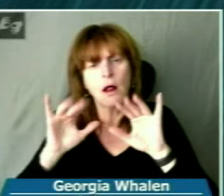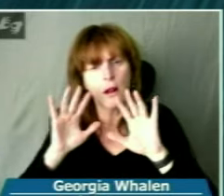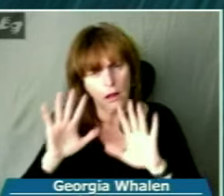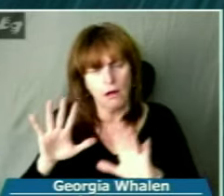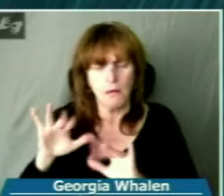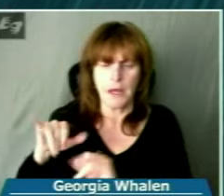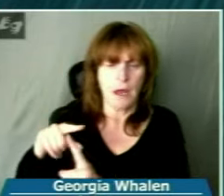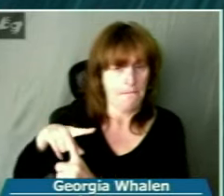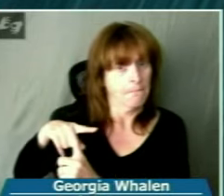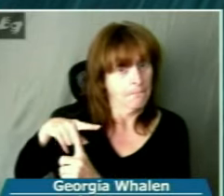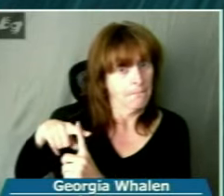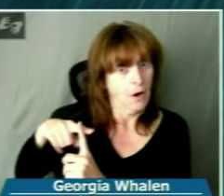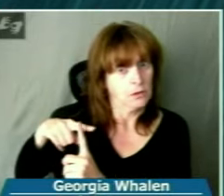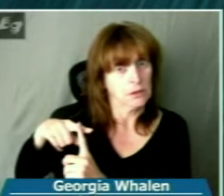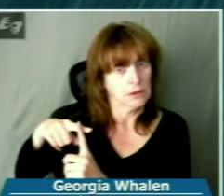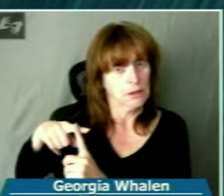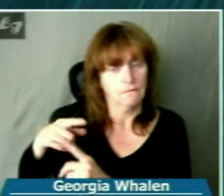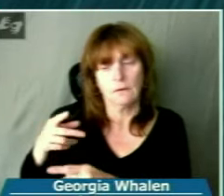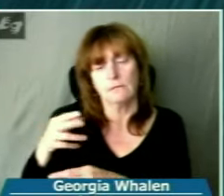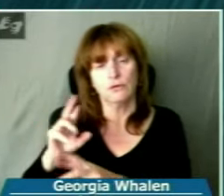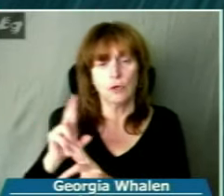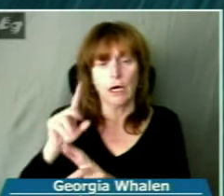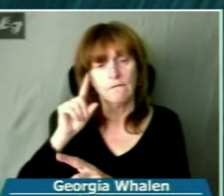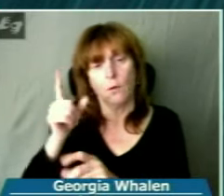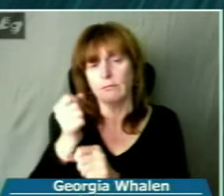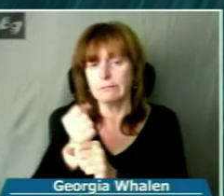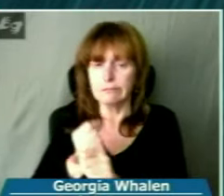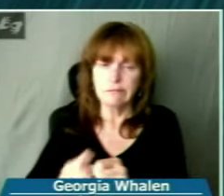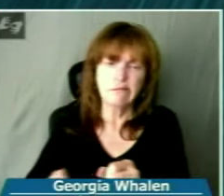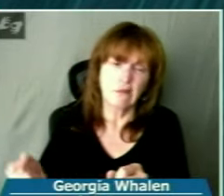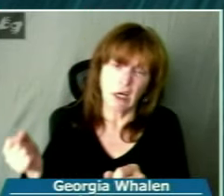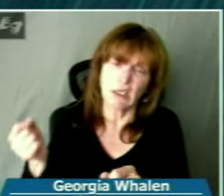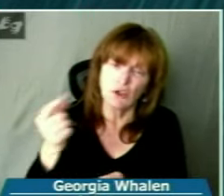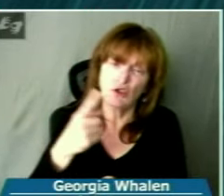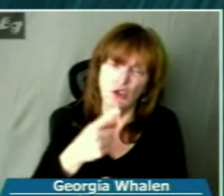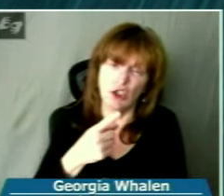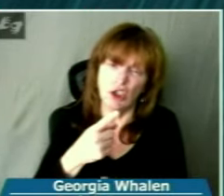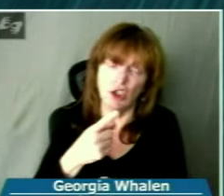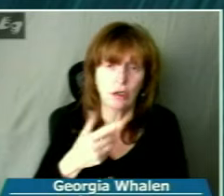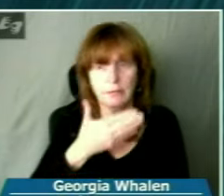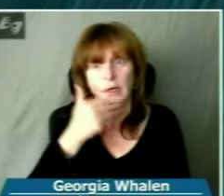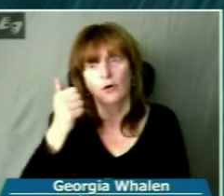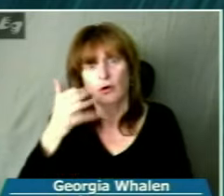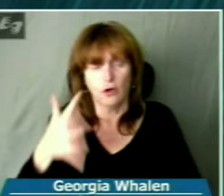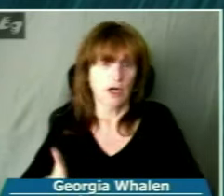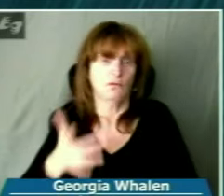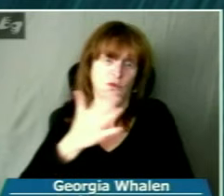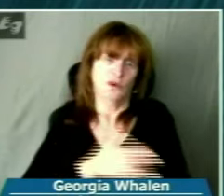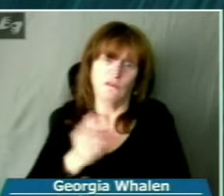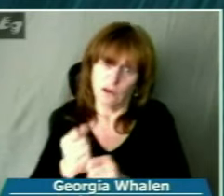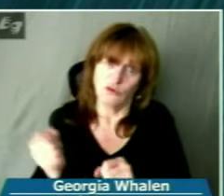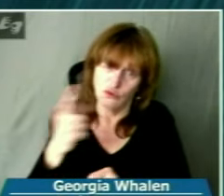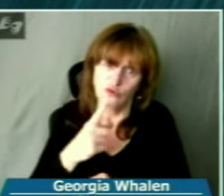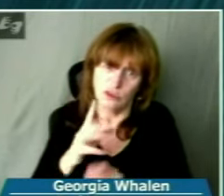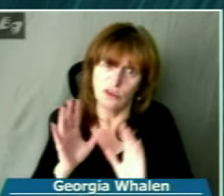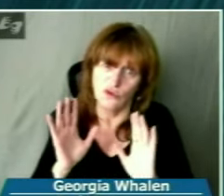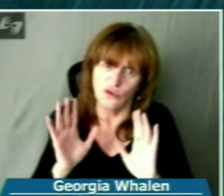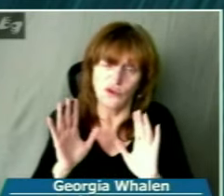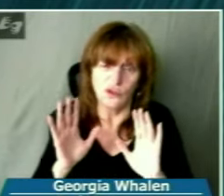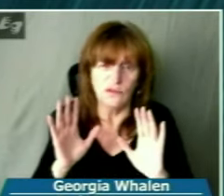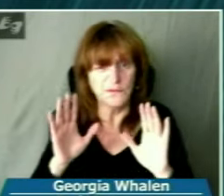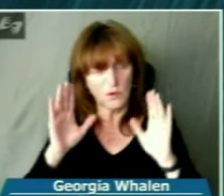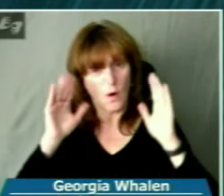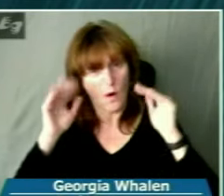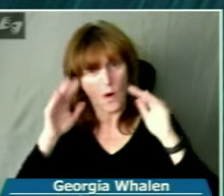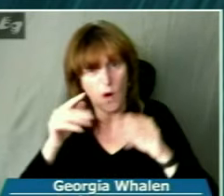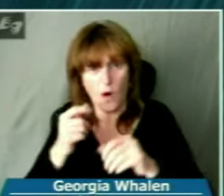hopefully be back in business in a better state of repair next year when it comes back for a fuller operation. So, No